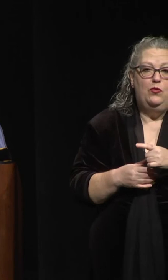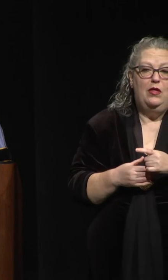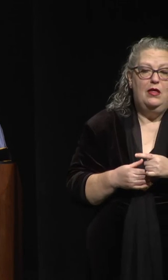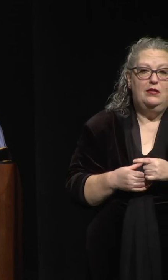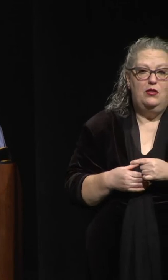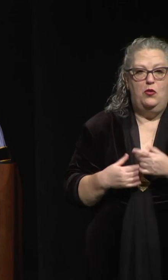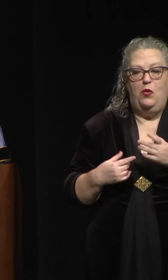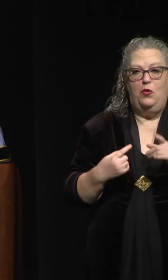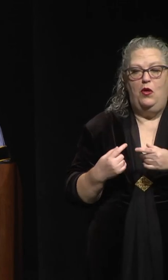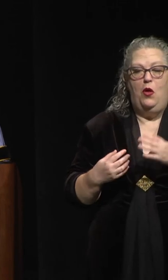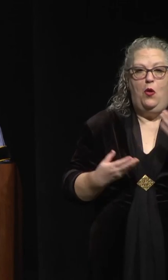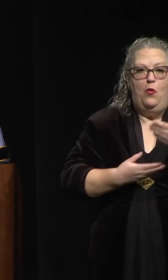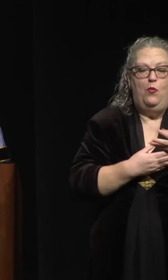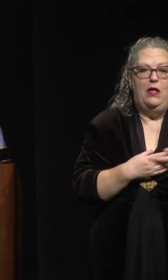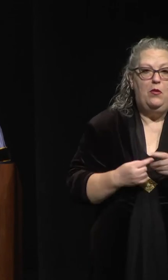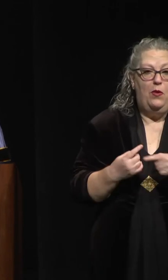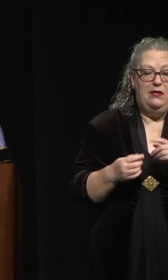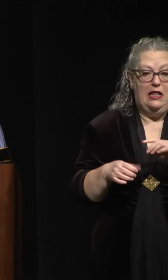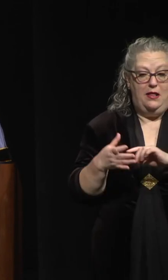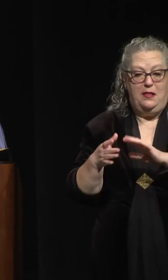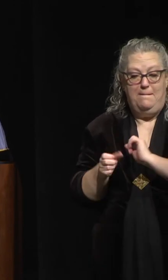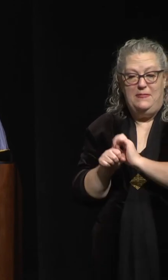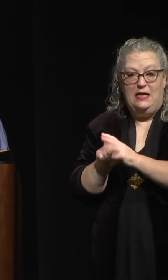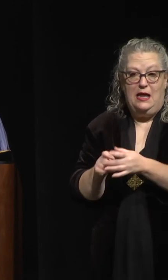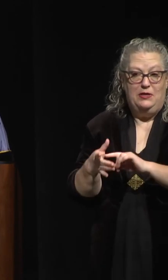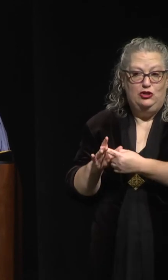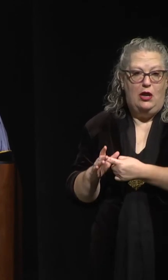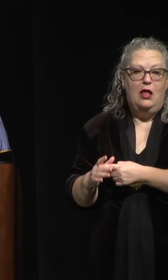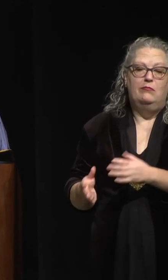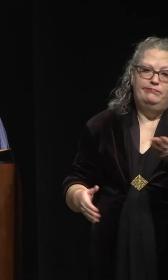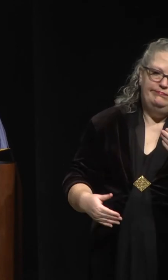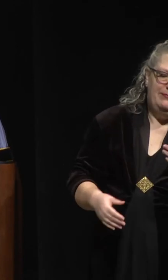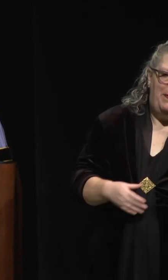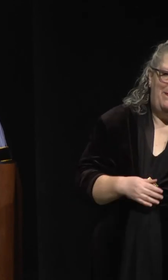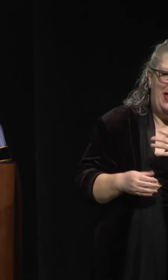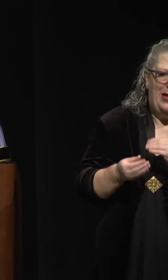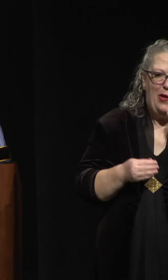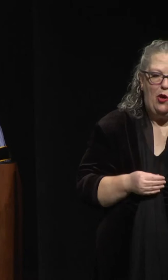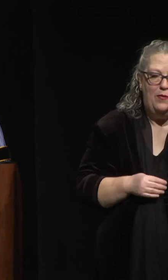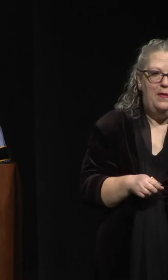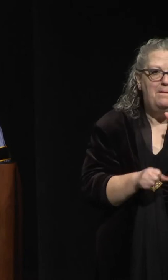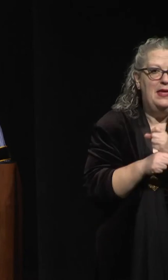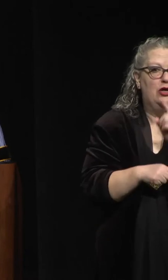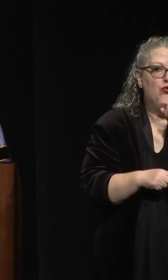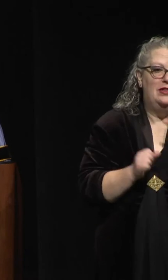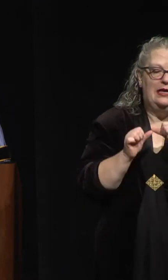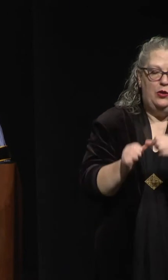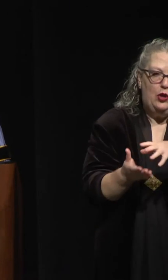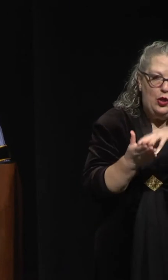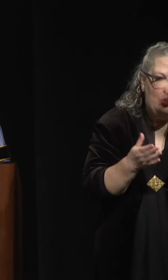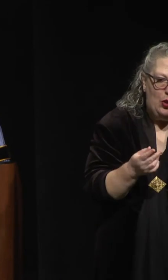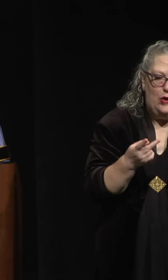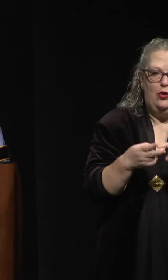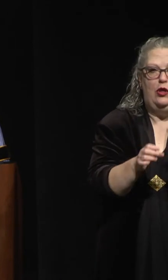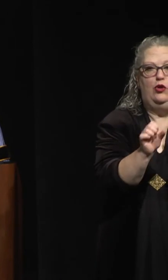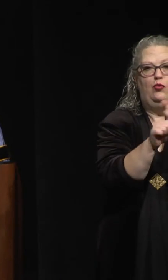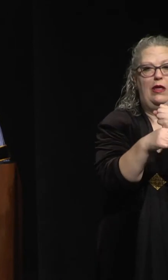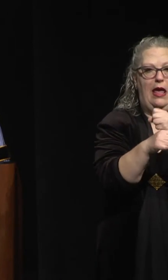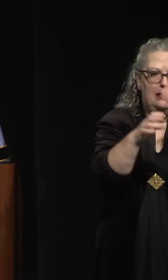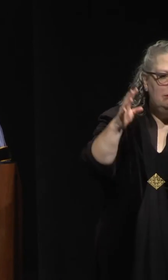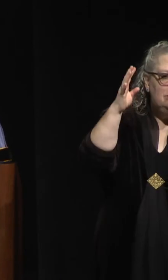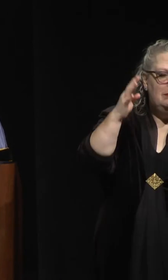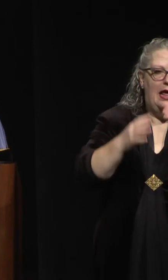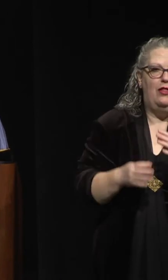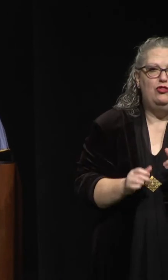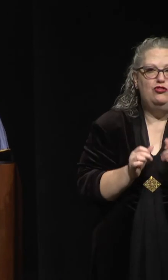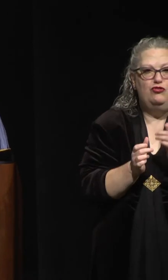them back home at the height of the pandemic and ensured that they could continue to learn, create, and